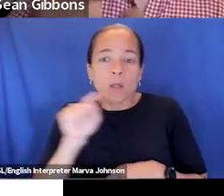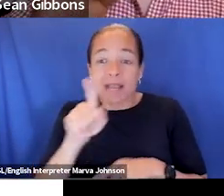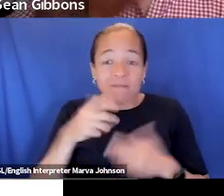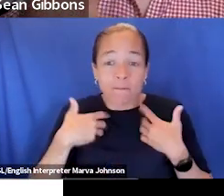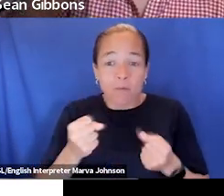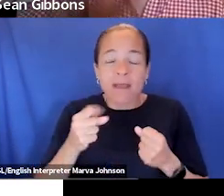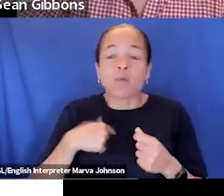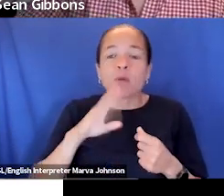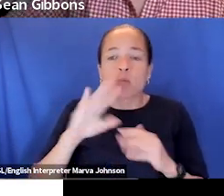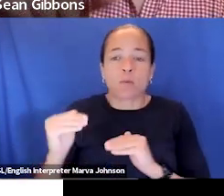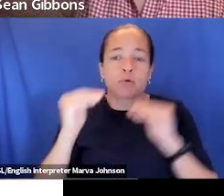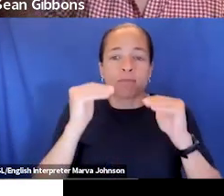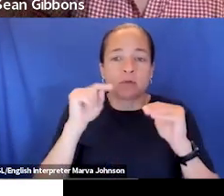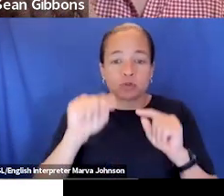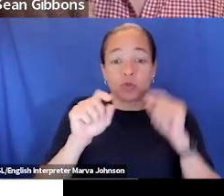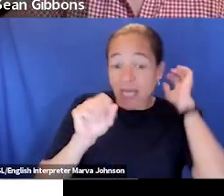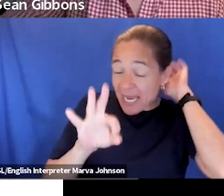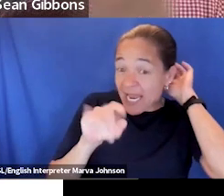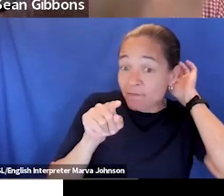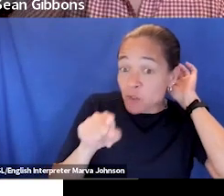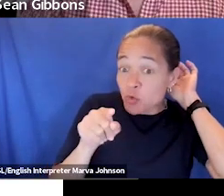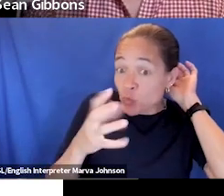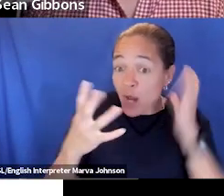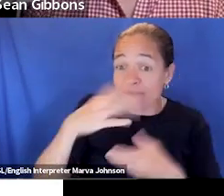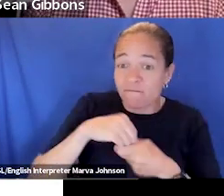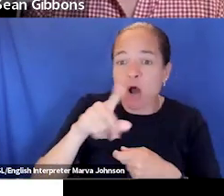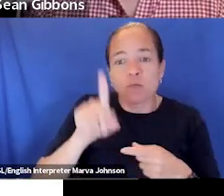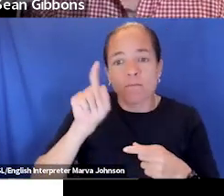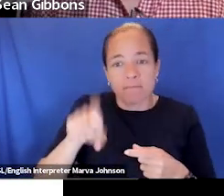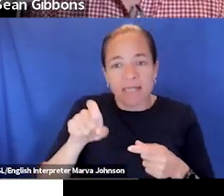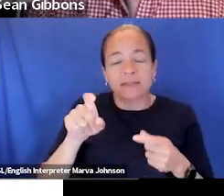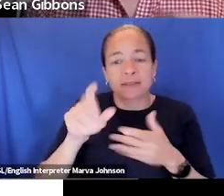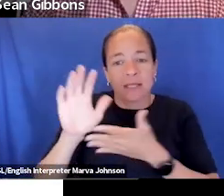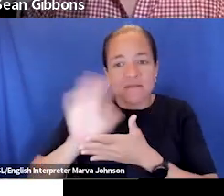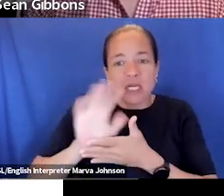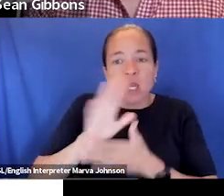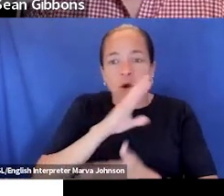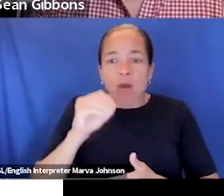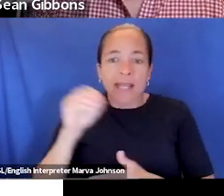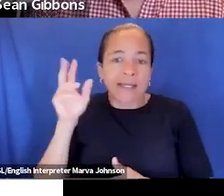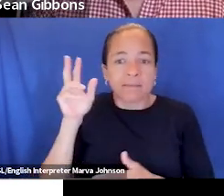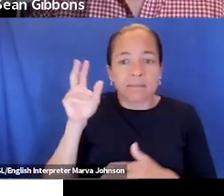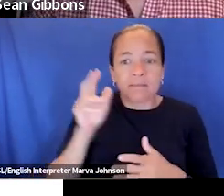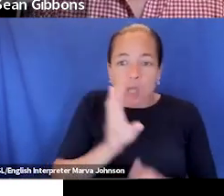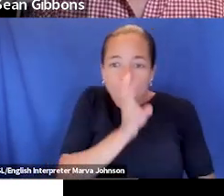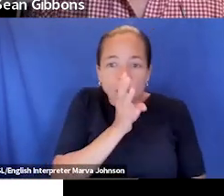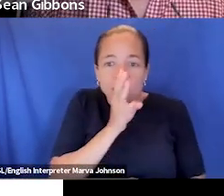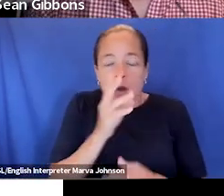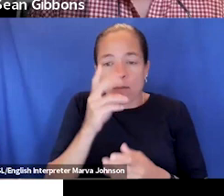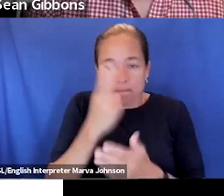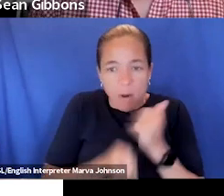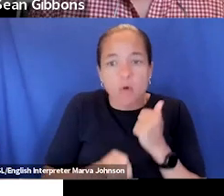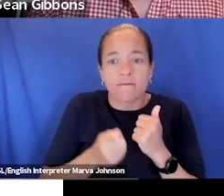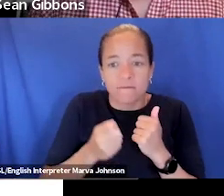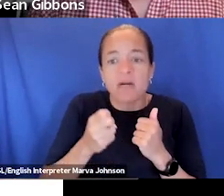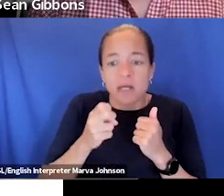That's going to be our one requirement. If you want to play, you're going to have to put on your video and audio, and then we'll let you work with us to try to edit a couple of items in here, see if we can make them